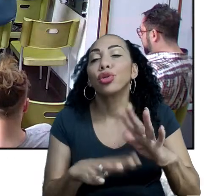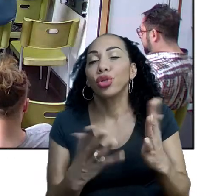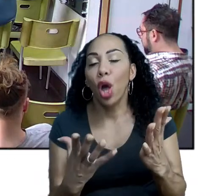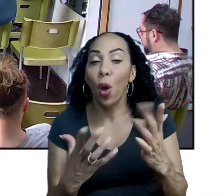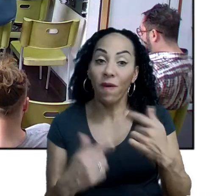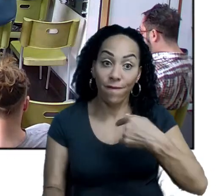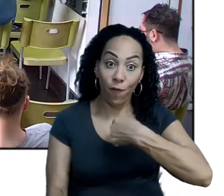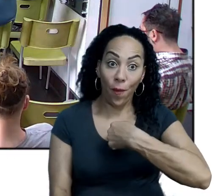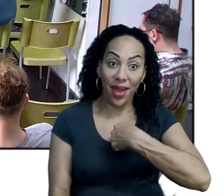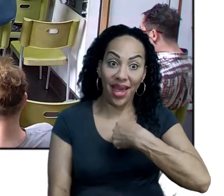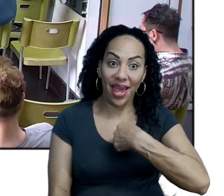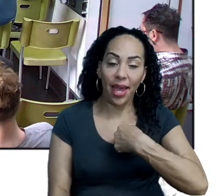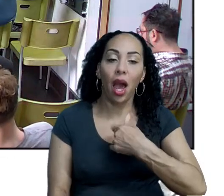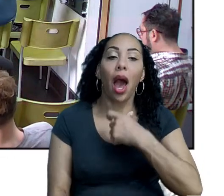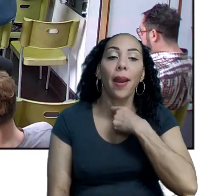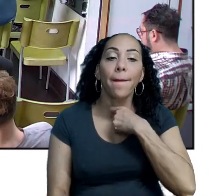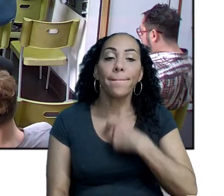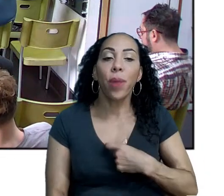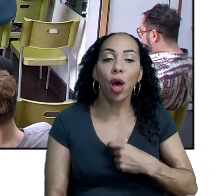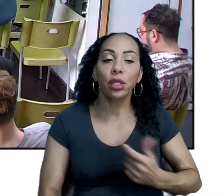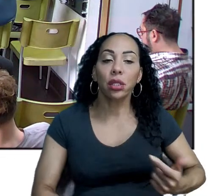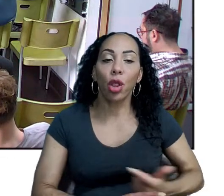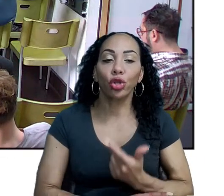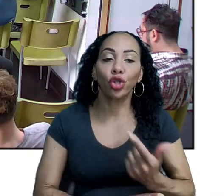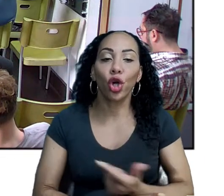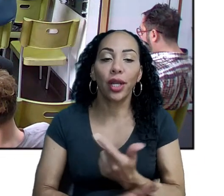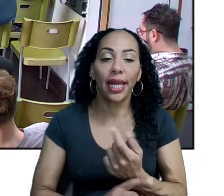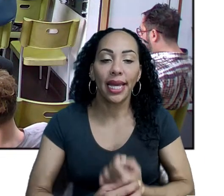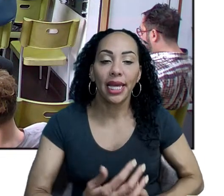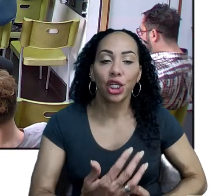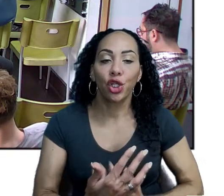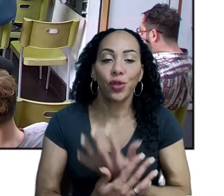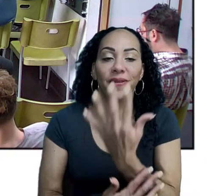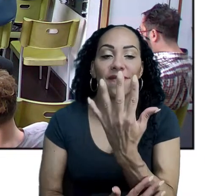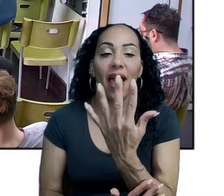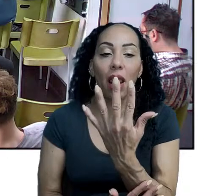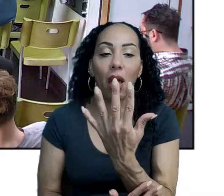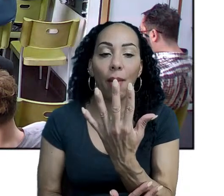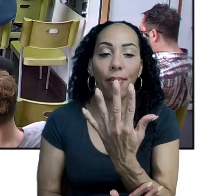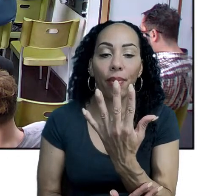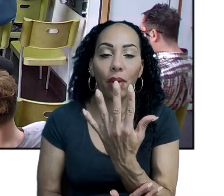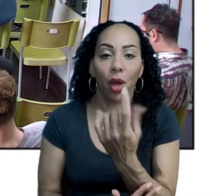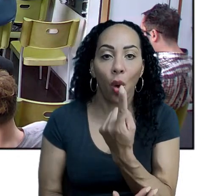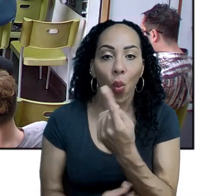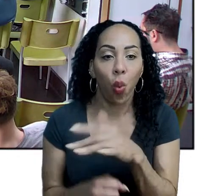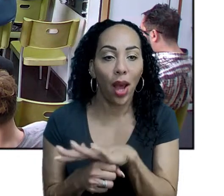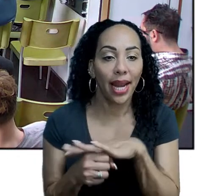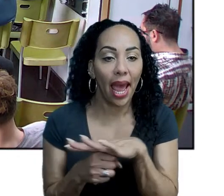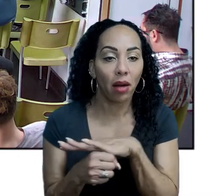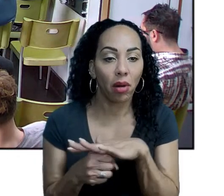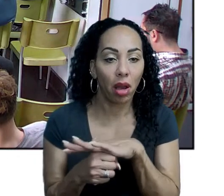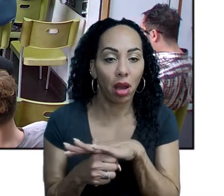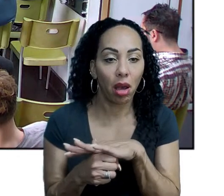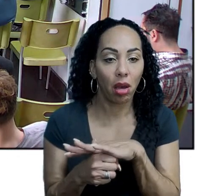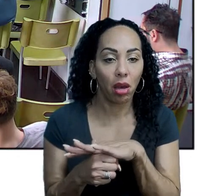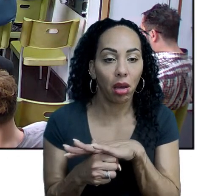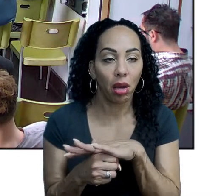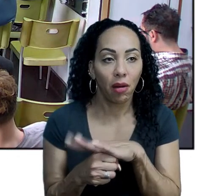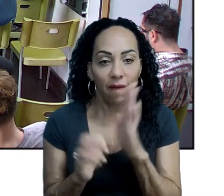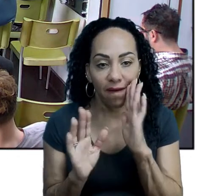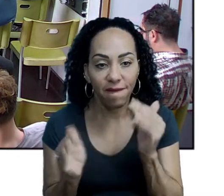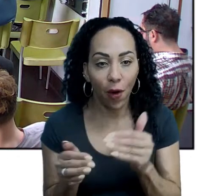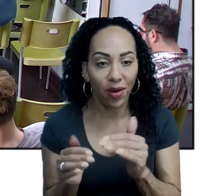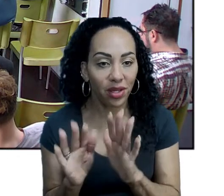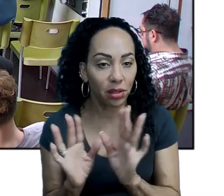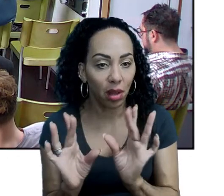personal journey of developing that confidence that it was enough to just lean on your actual expertise and kind of do, you